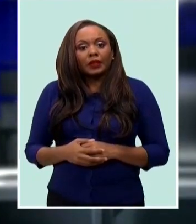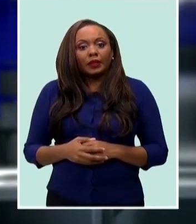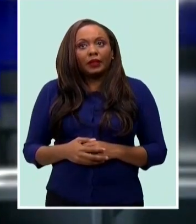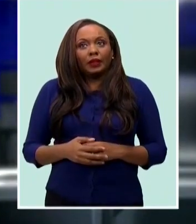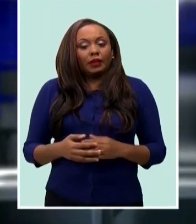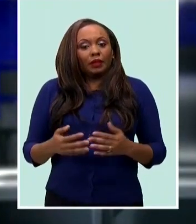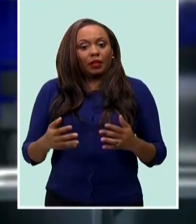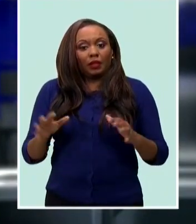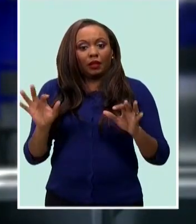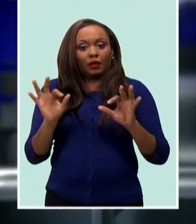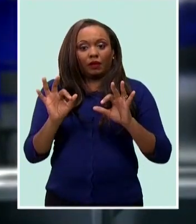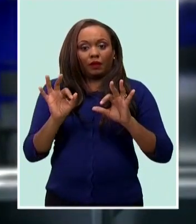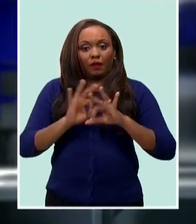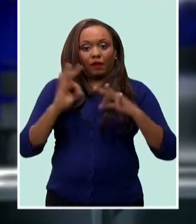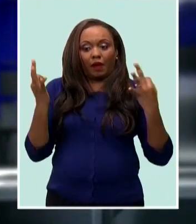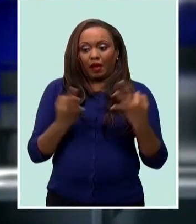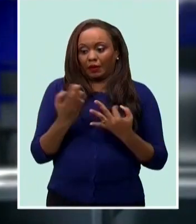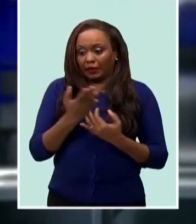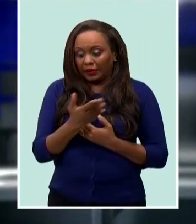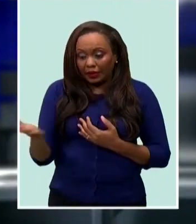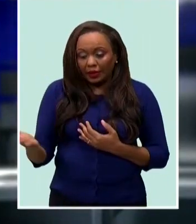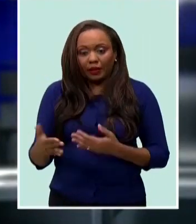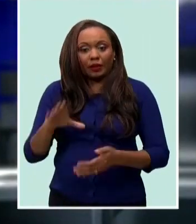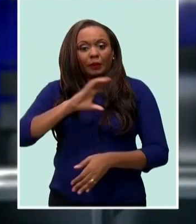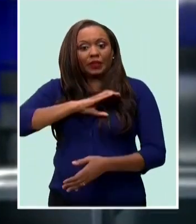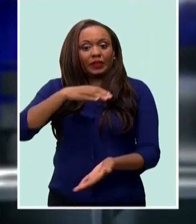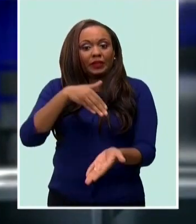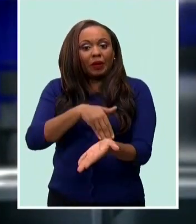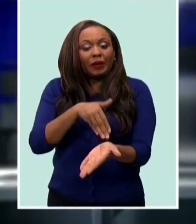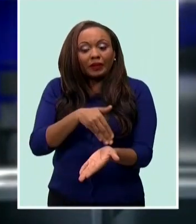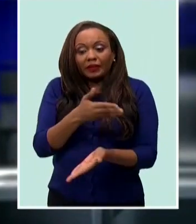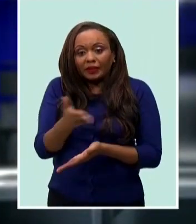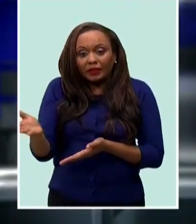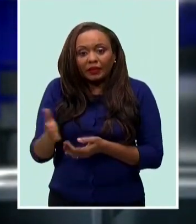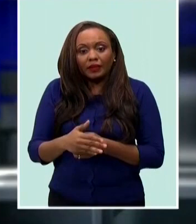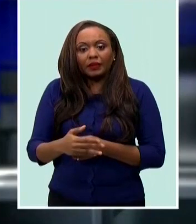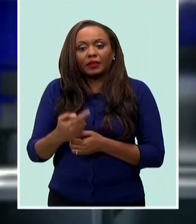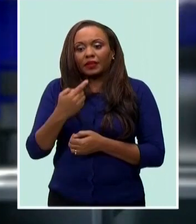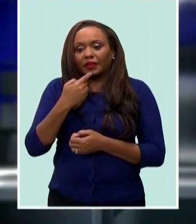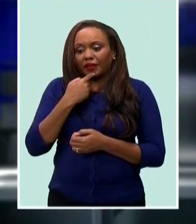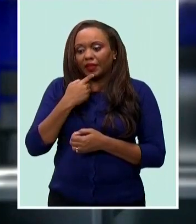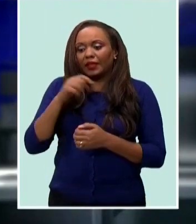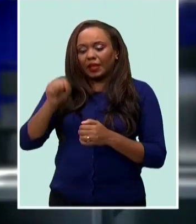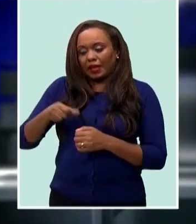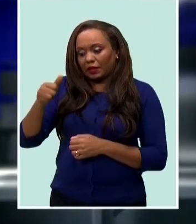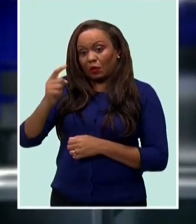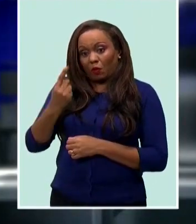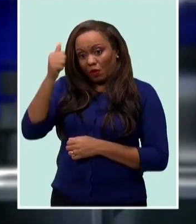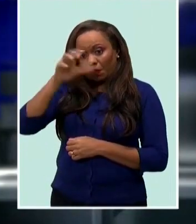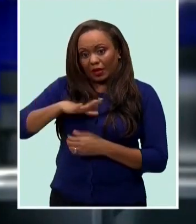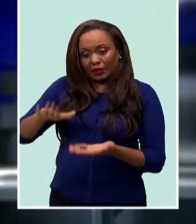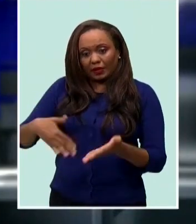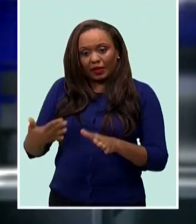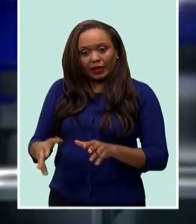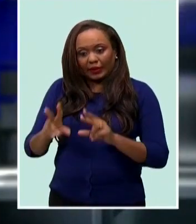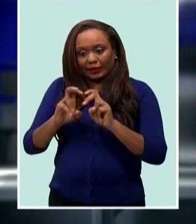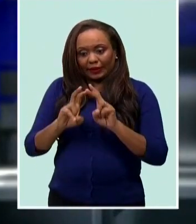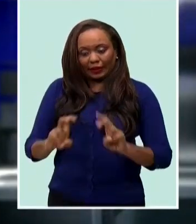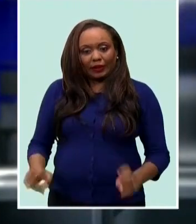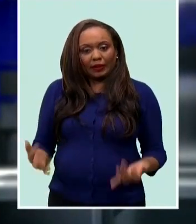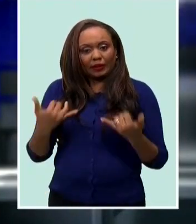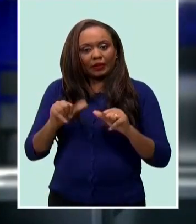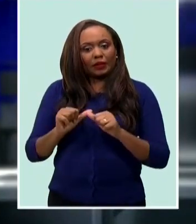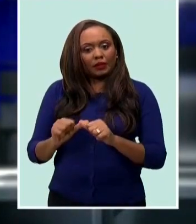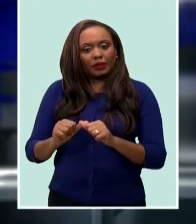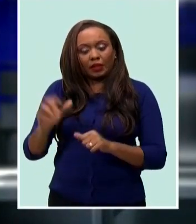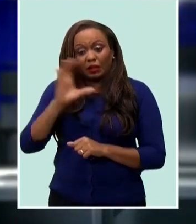now. Their family members on the scene. The police doctor was on the scene a short while ago to confirm that death. And the investigations are continuing. As I said,